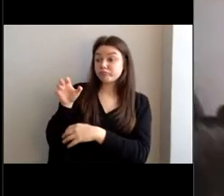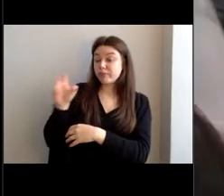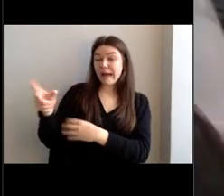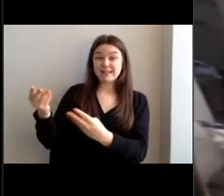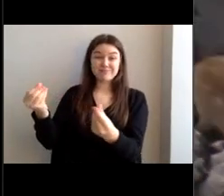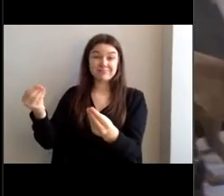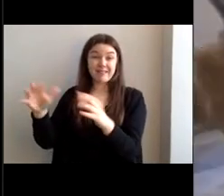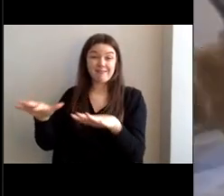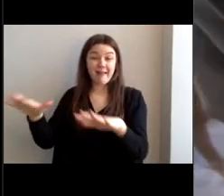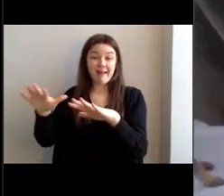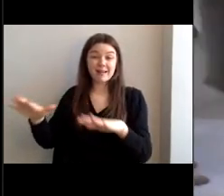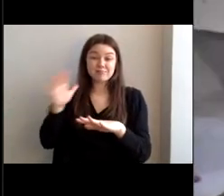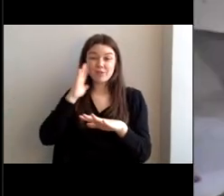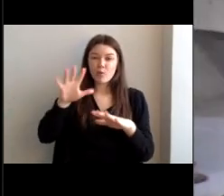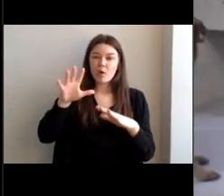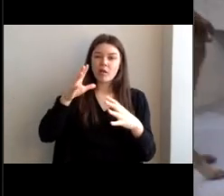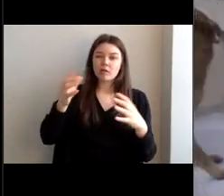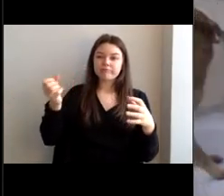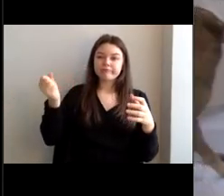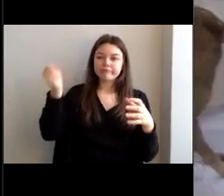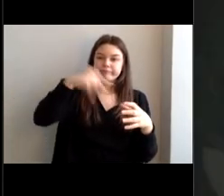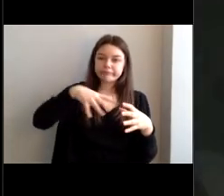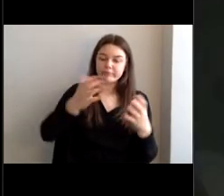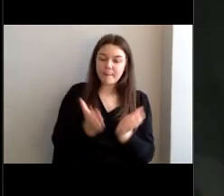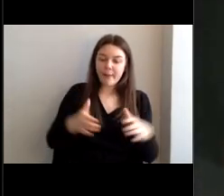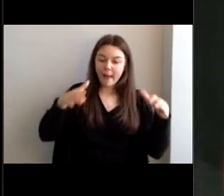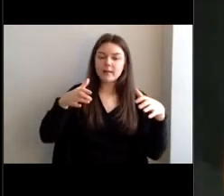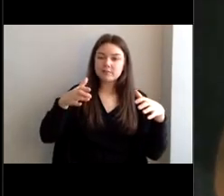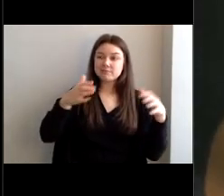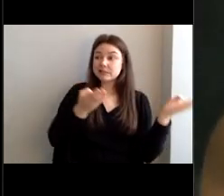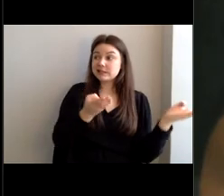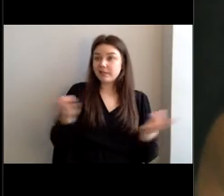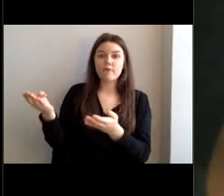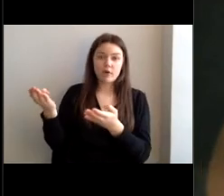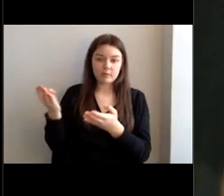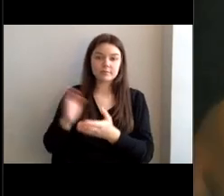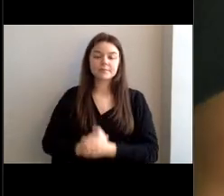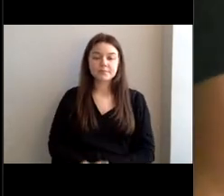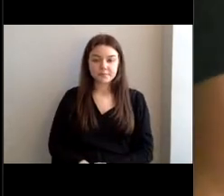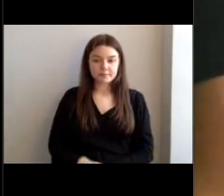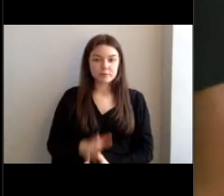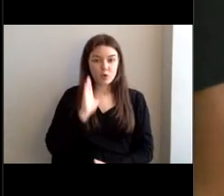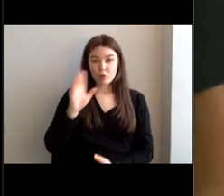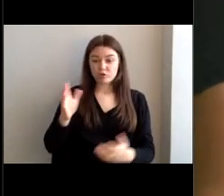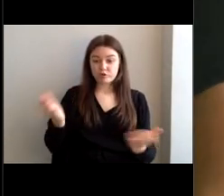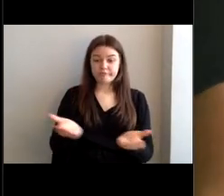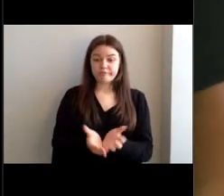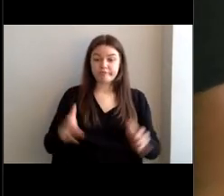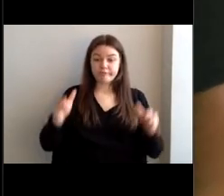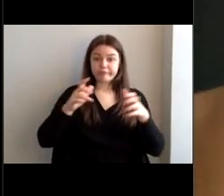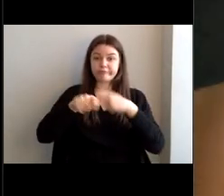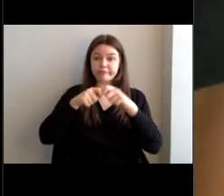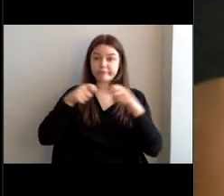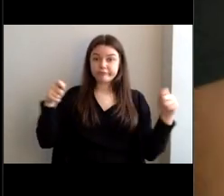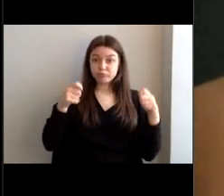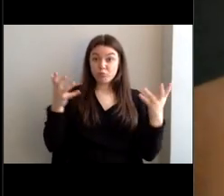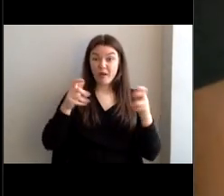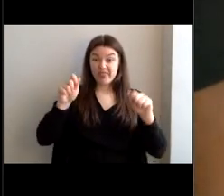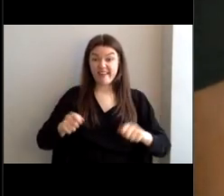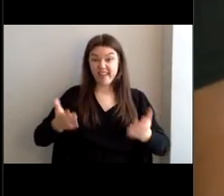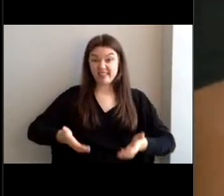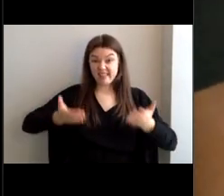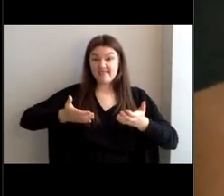they're putting them in these bags here to deliver them, basically. They're going to just bin them up by, you know, basically what they can lift and what the bags